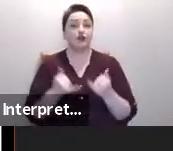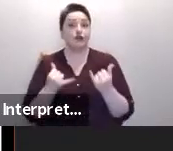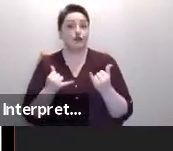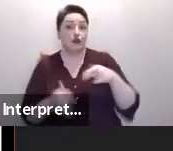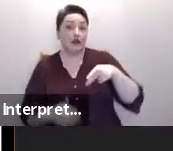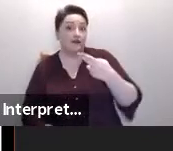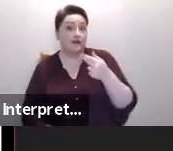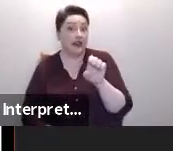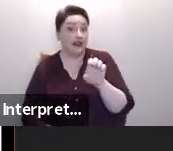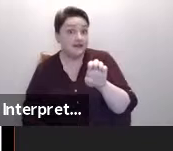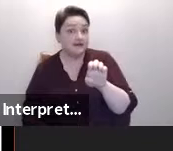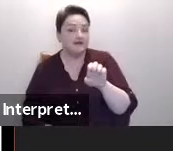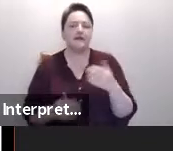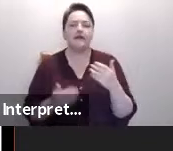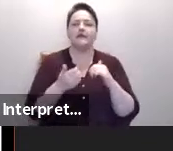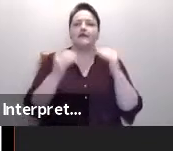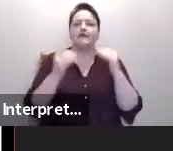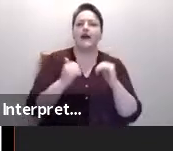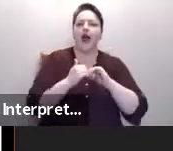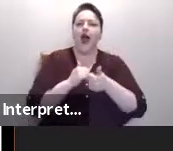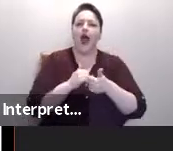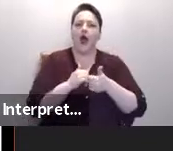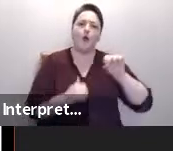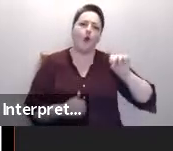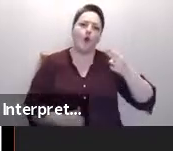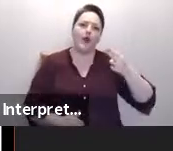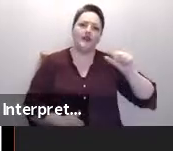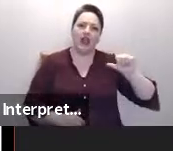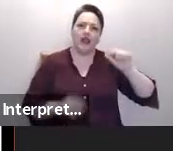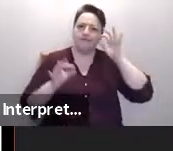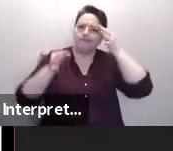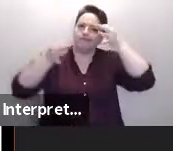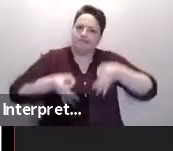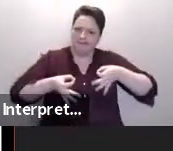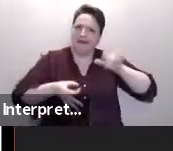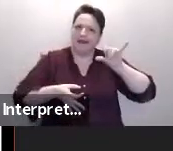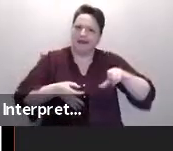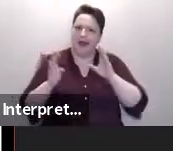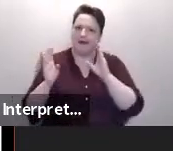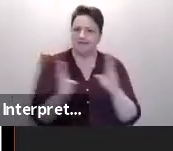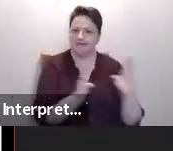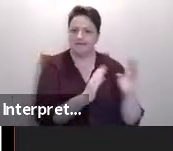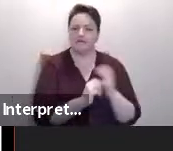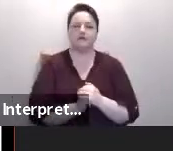the OHA came up with that, and then we'll end off